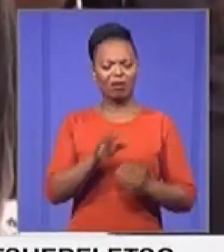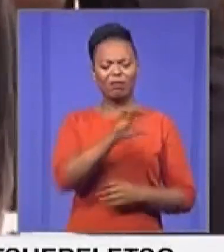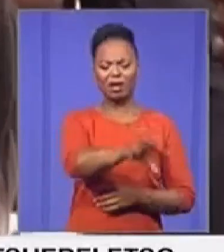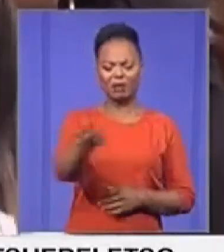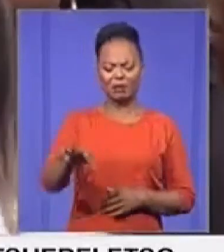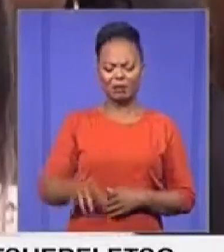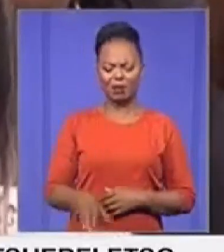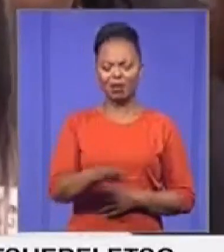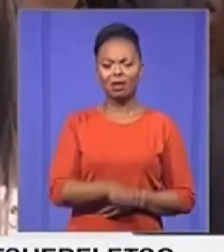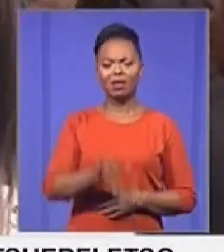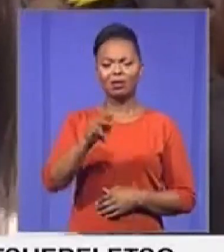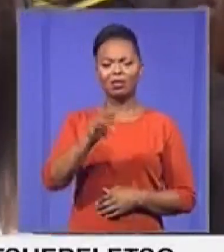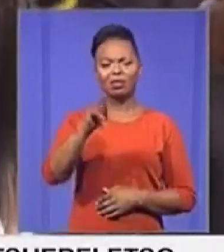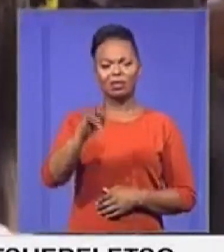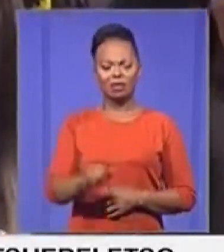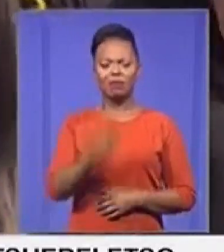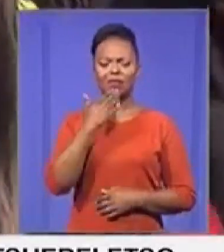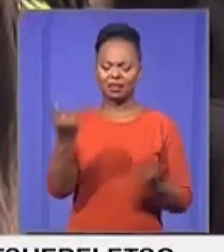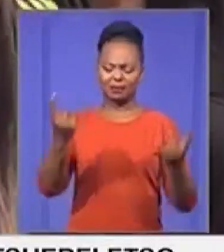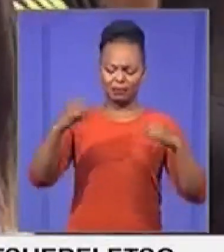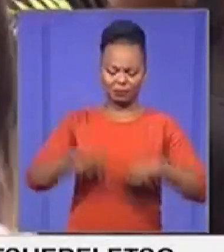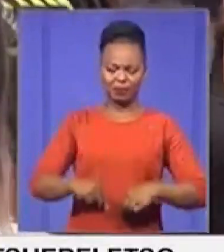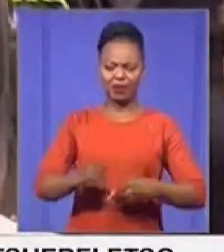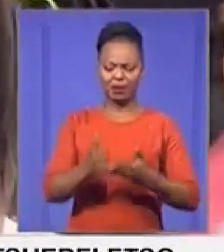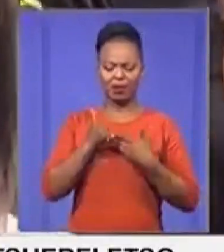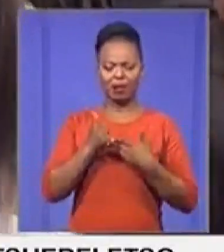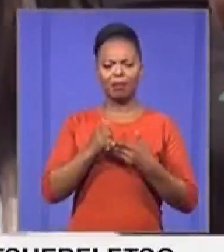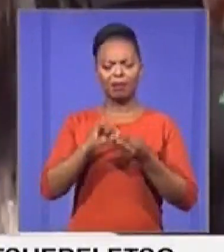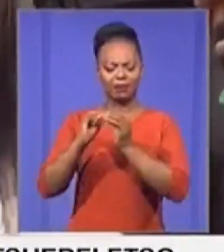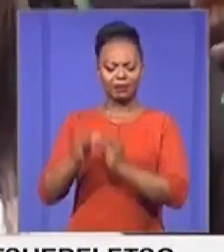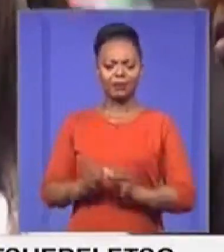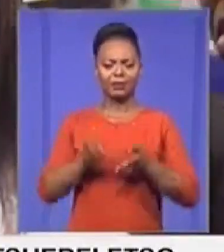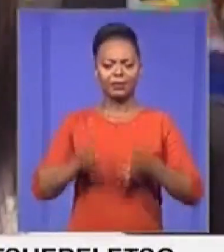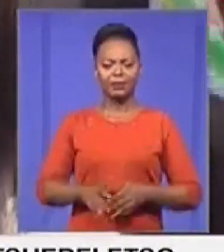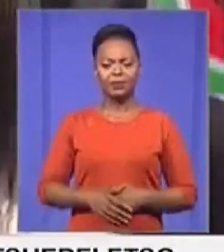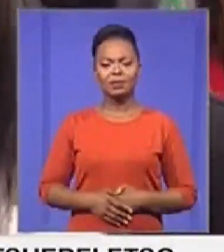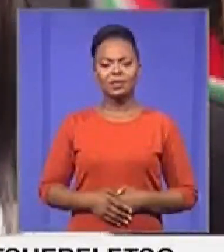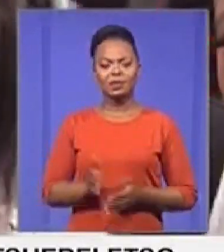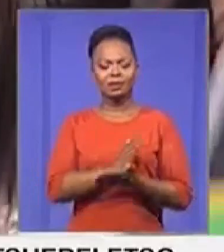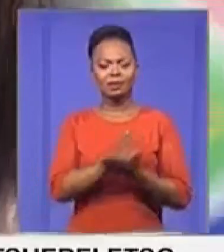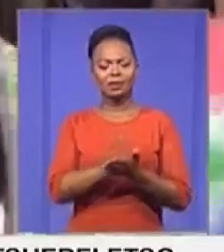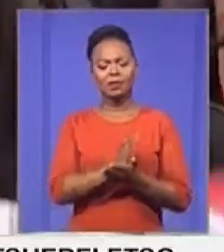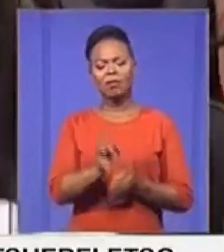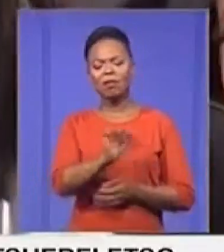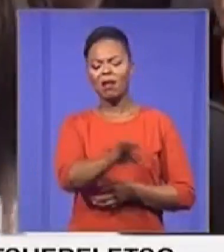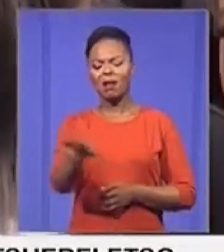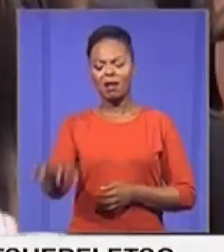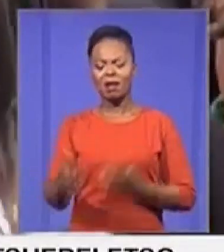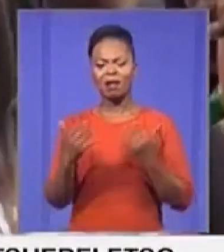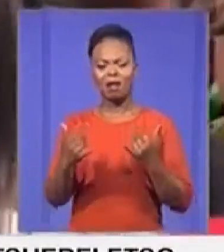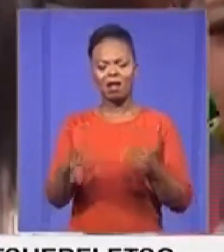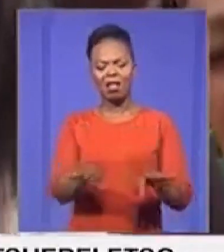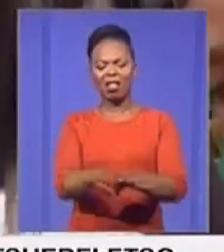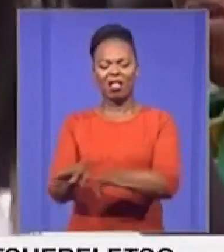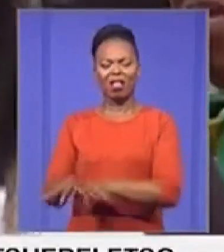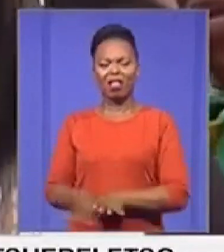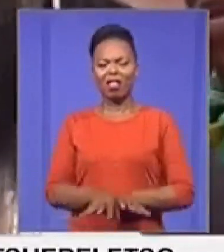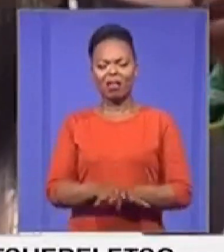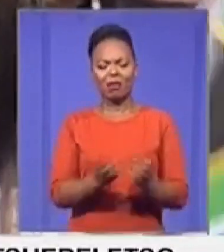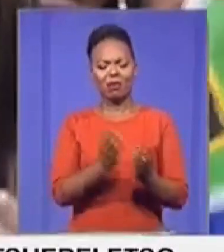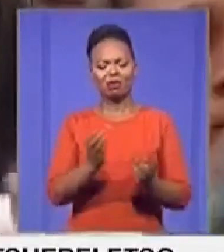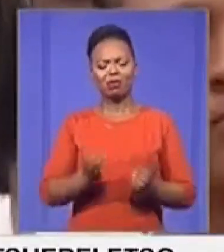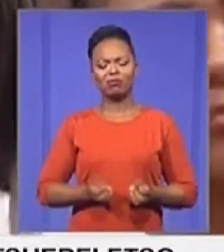mo Jobetina ba ikatemetse mo go rona ba re thuse ka dilo tseo ditopono batho ba kry-wa ba shwele mo di-dumping site tse di tletseng ka Jobetina di-main hall di